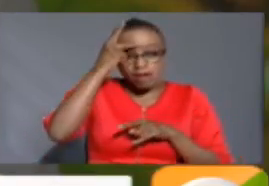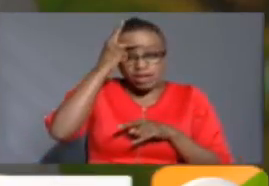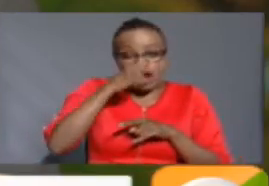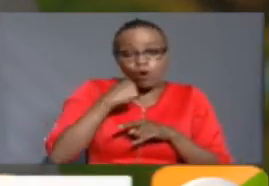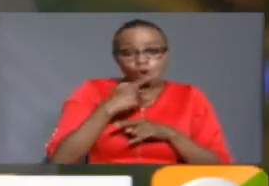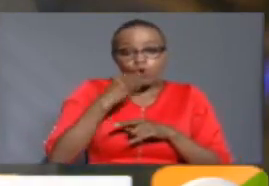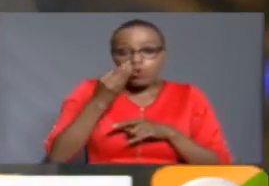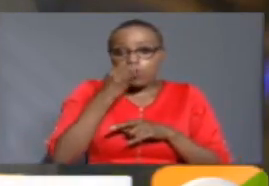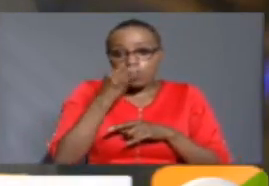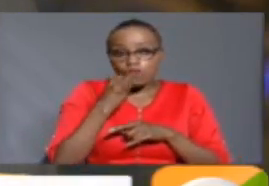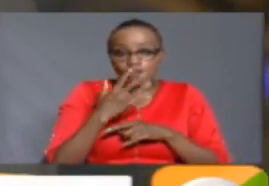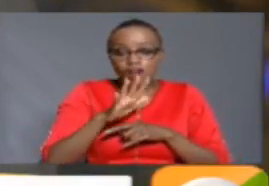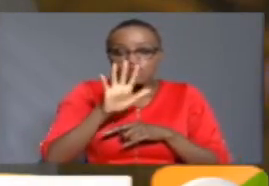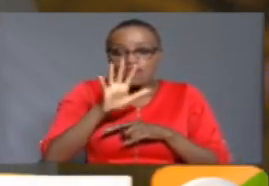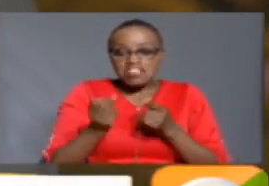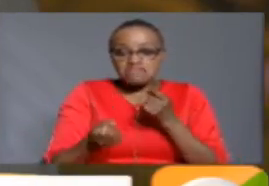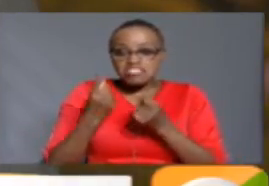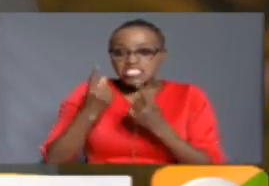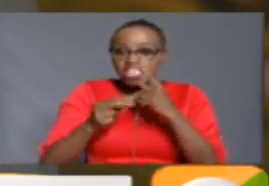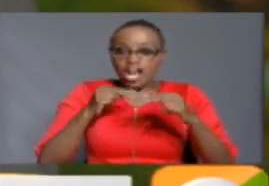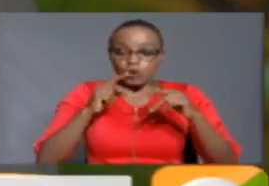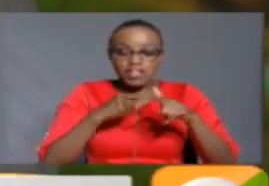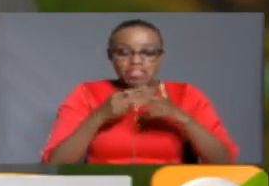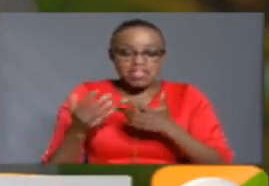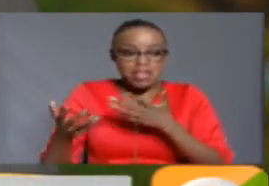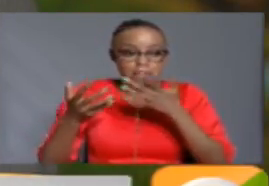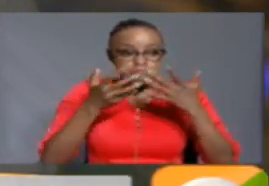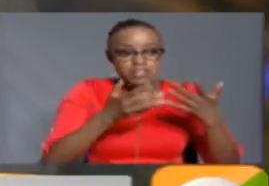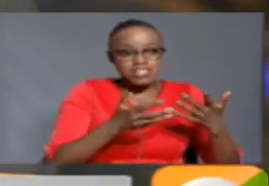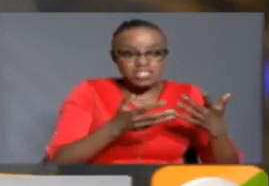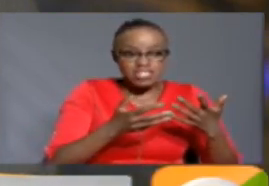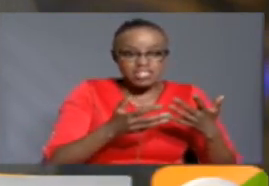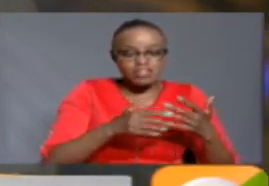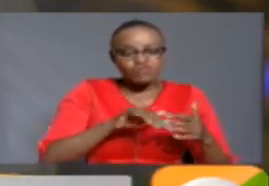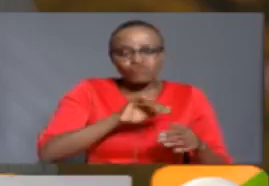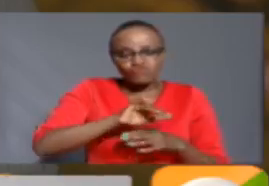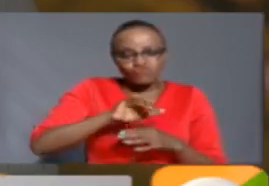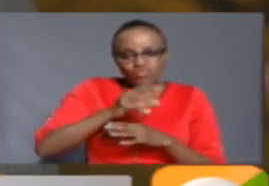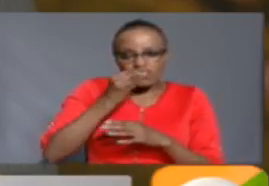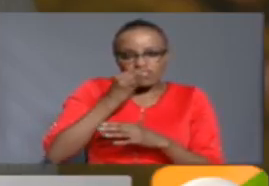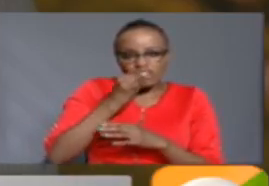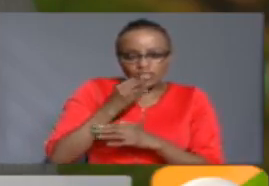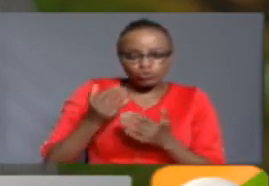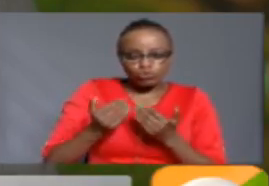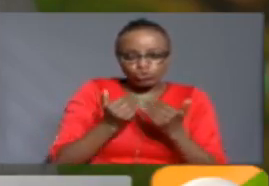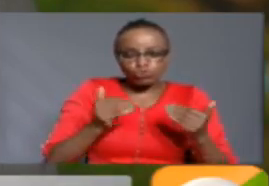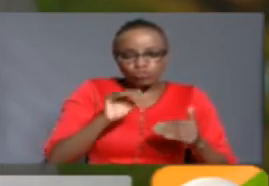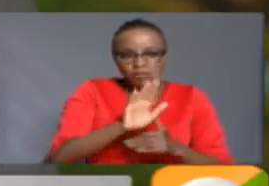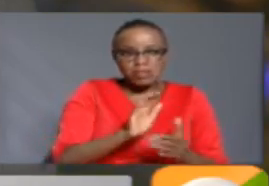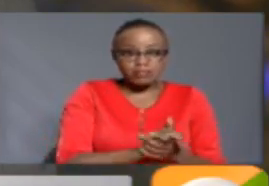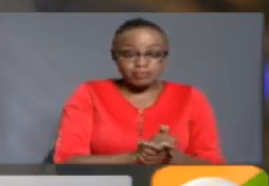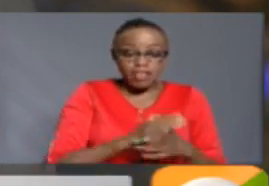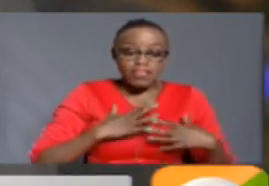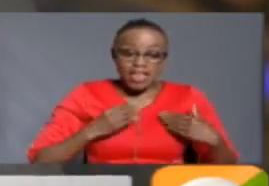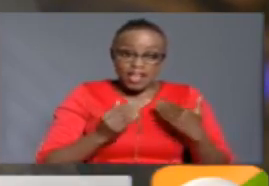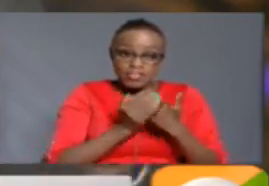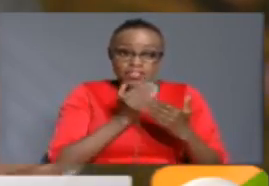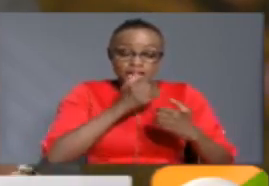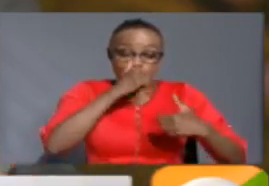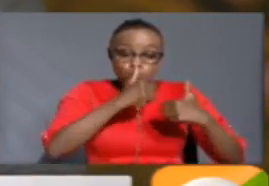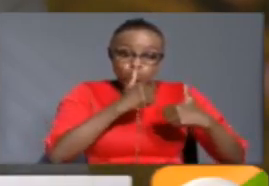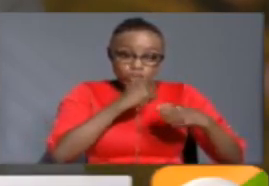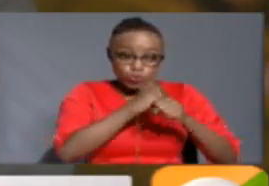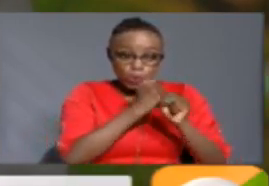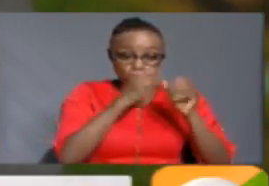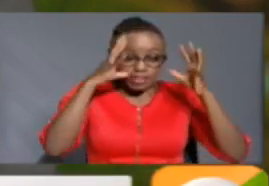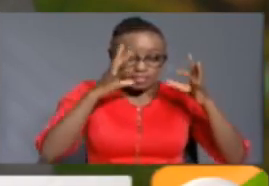go and eat in five-star hotels, and then they bring leftover food to their children. The healthcare that we make